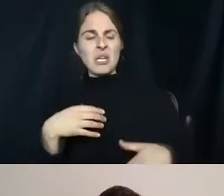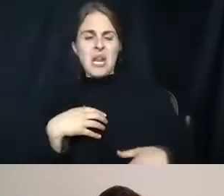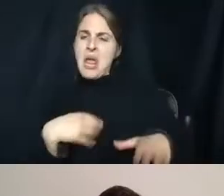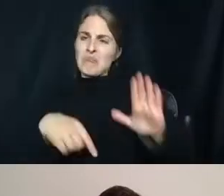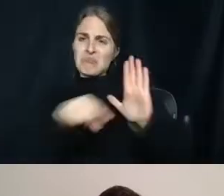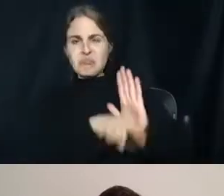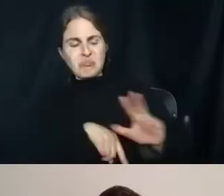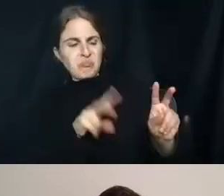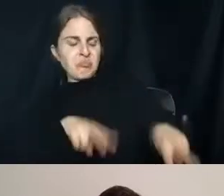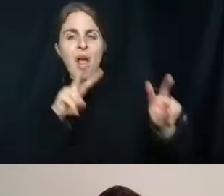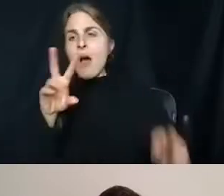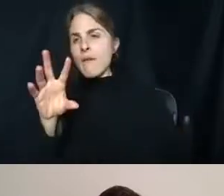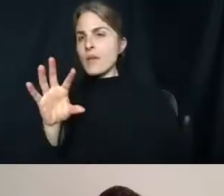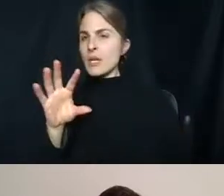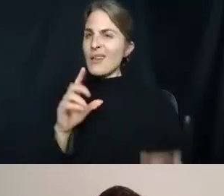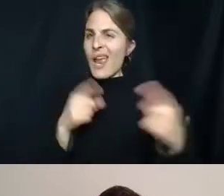exists and manifests.